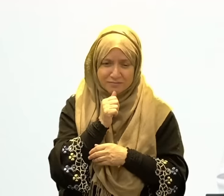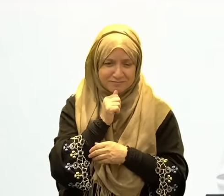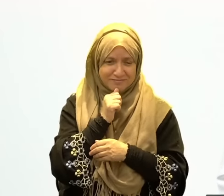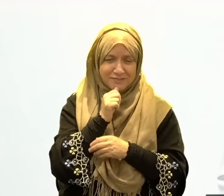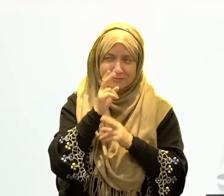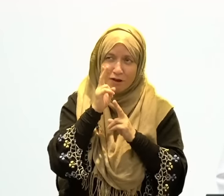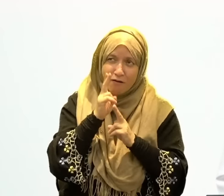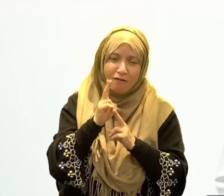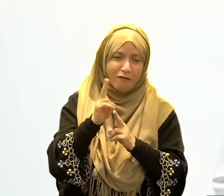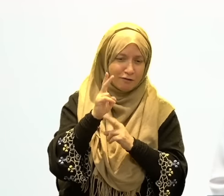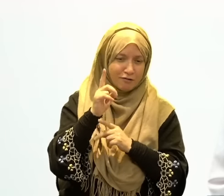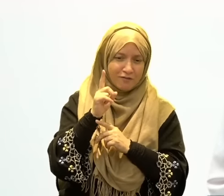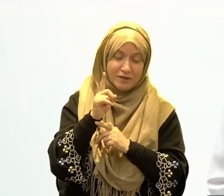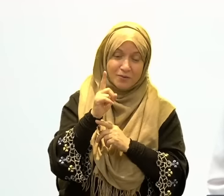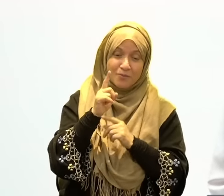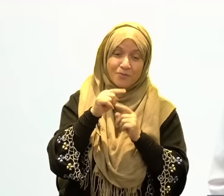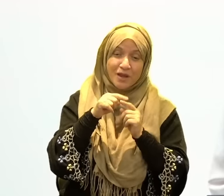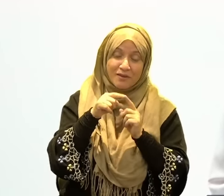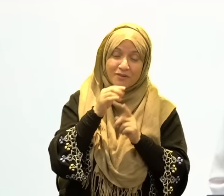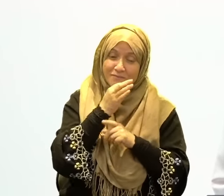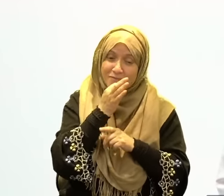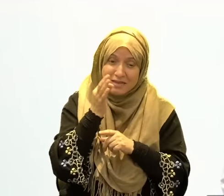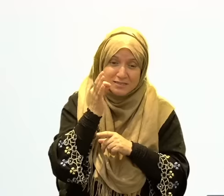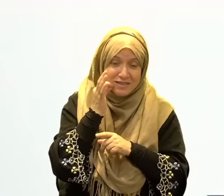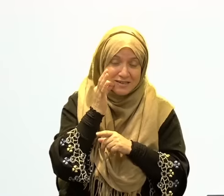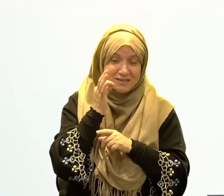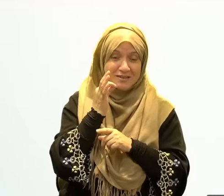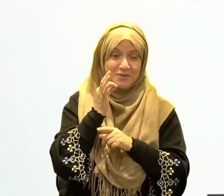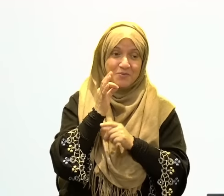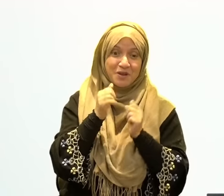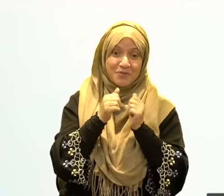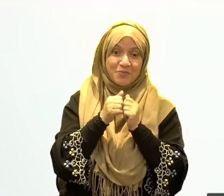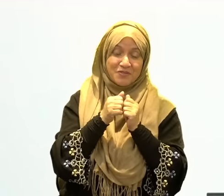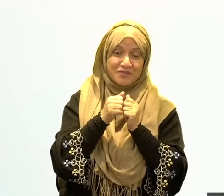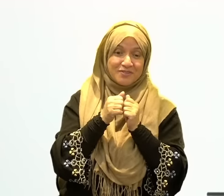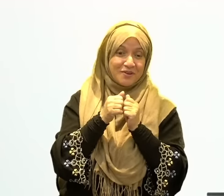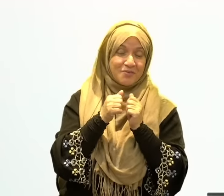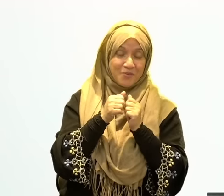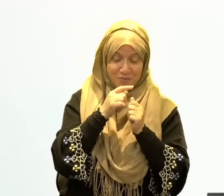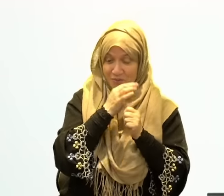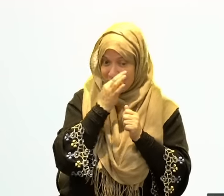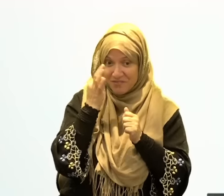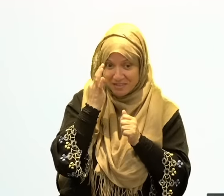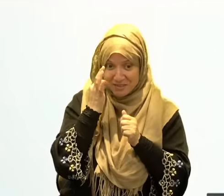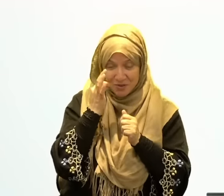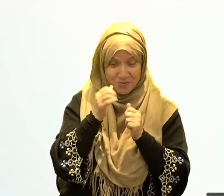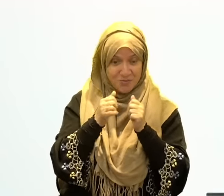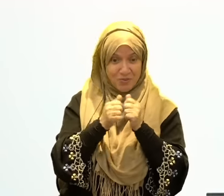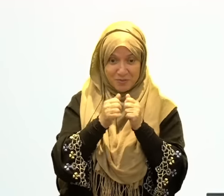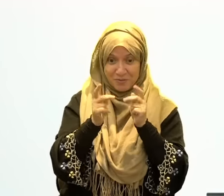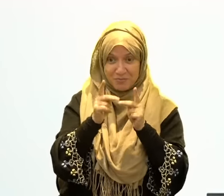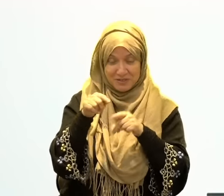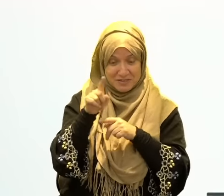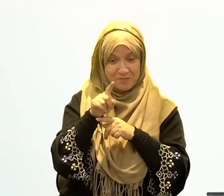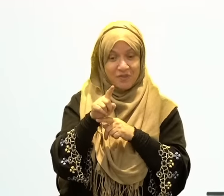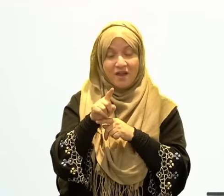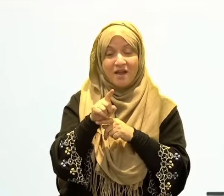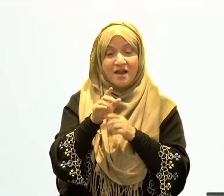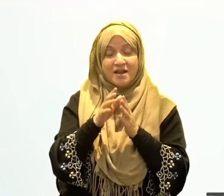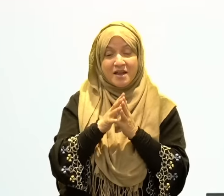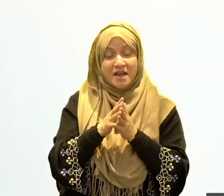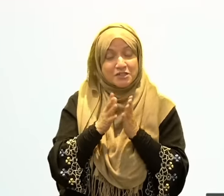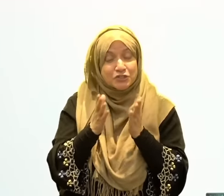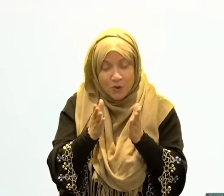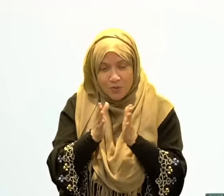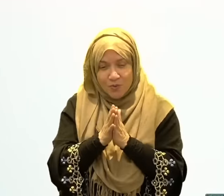are around others, while we are at our highs or while we are in our lows. May Allah subhanahu wa ta'ala allow us to always be connected to His sight and to